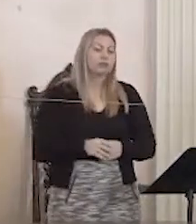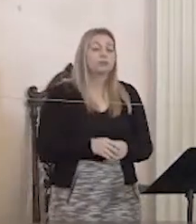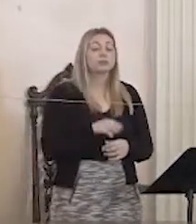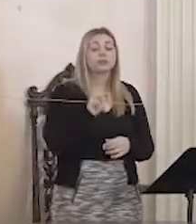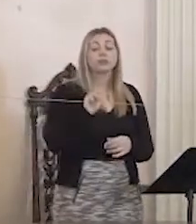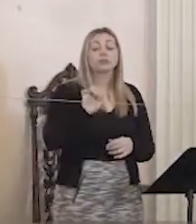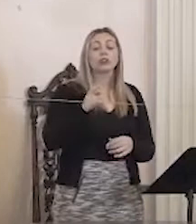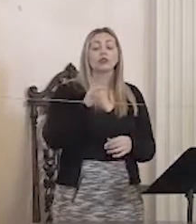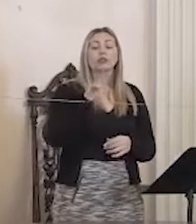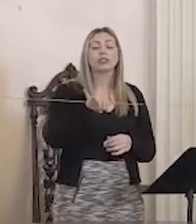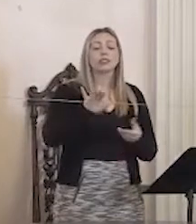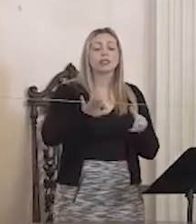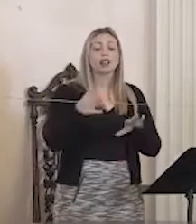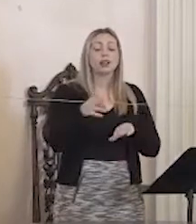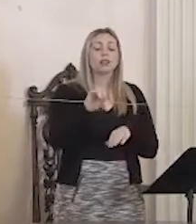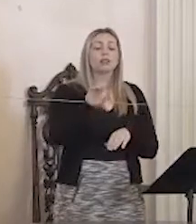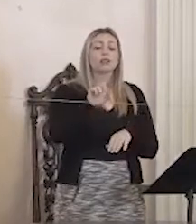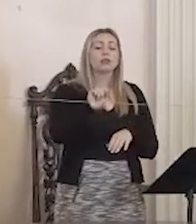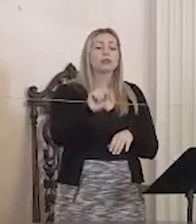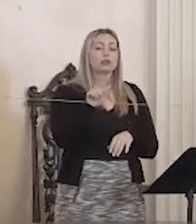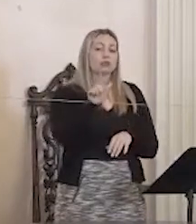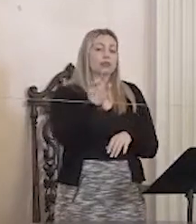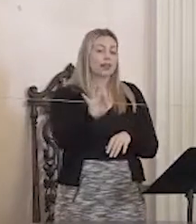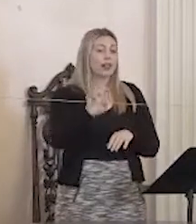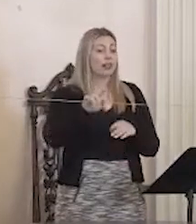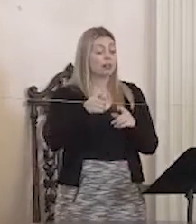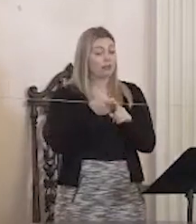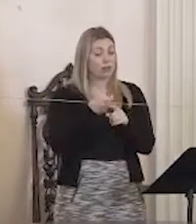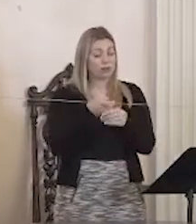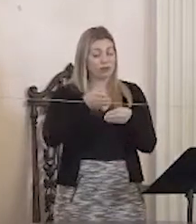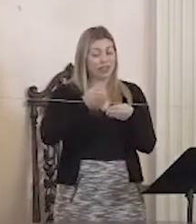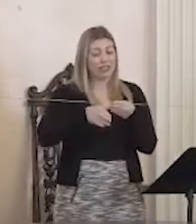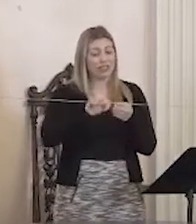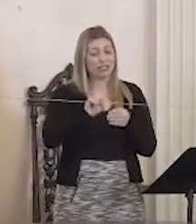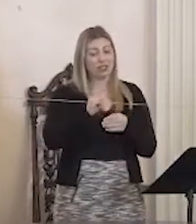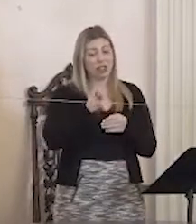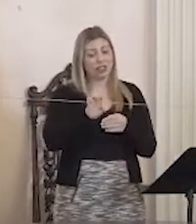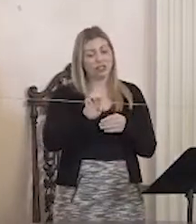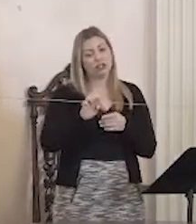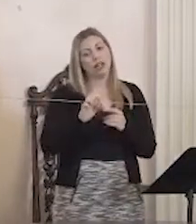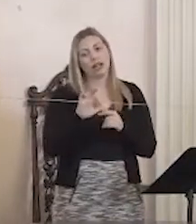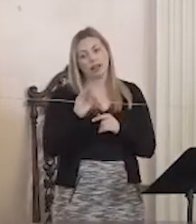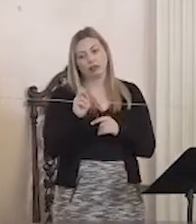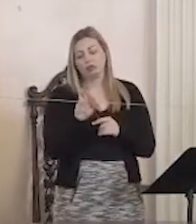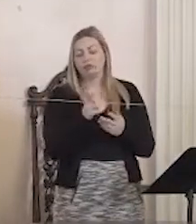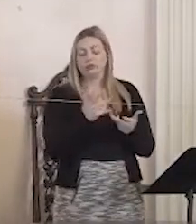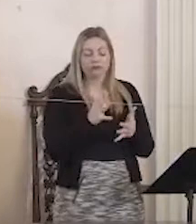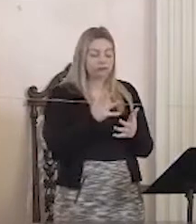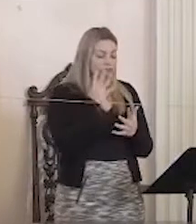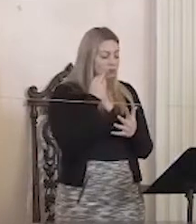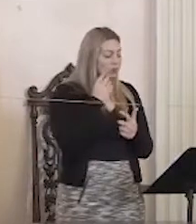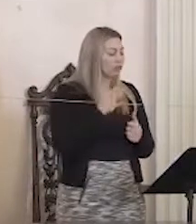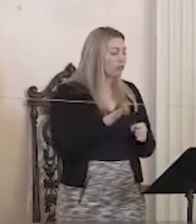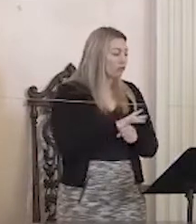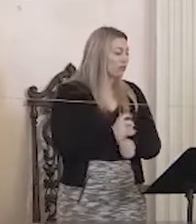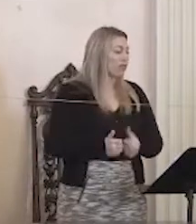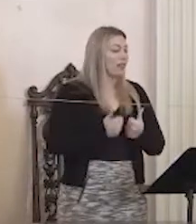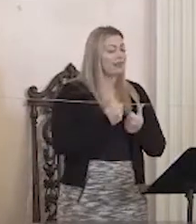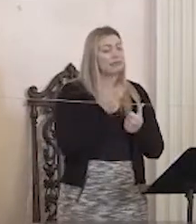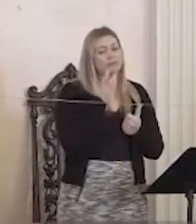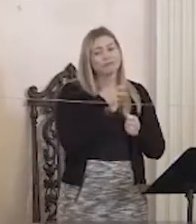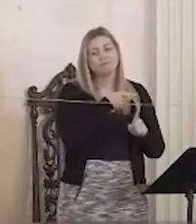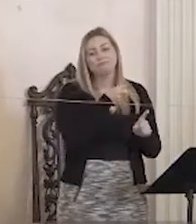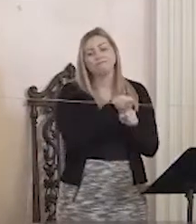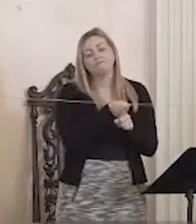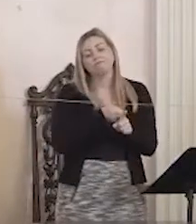Marjorie died on October 29th of end-stage cancer after a full life that impacted so